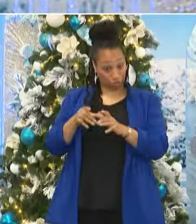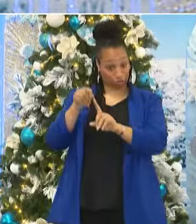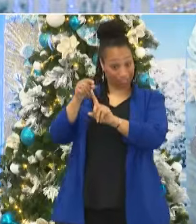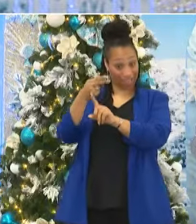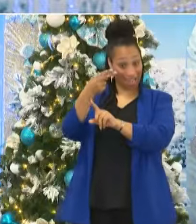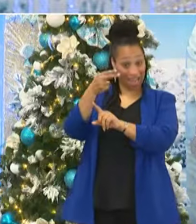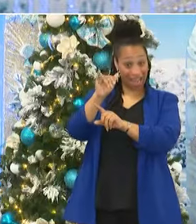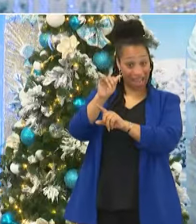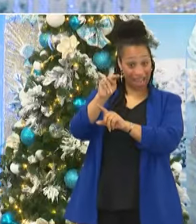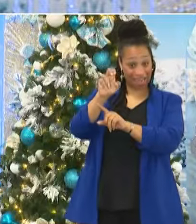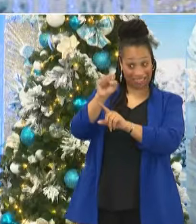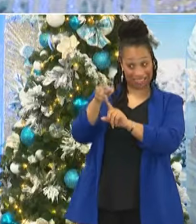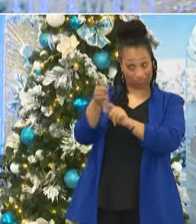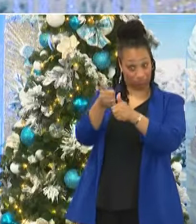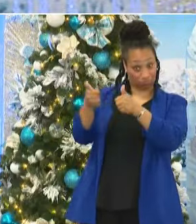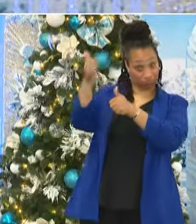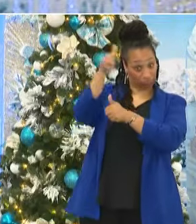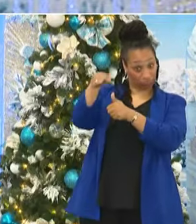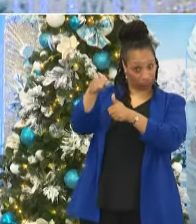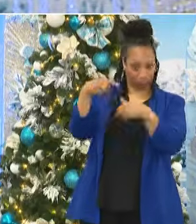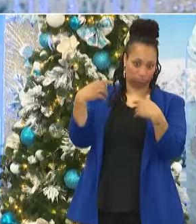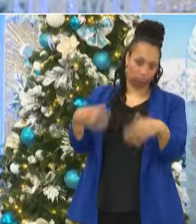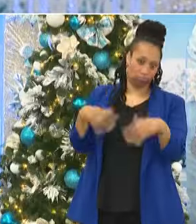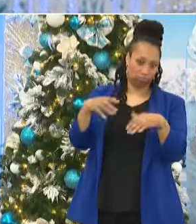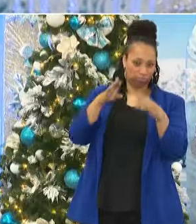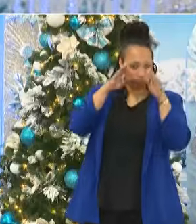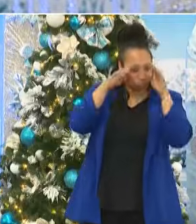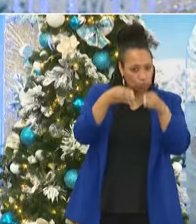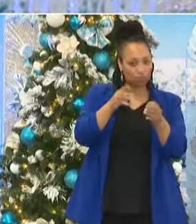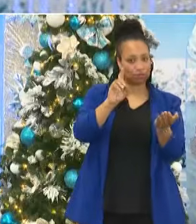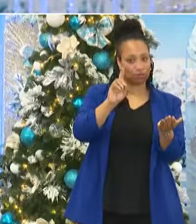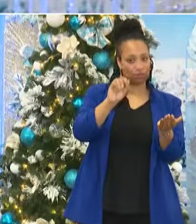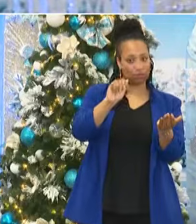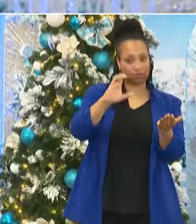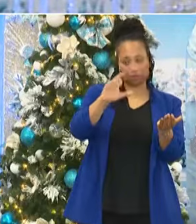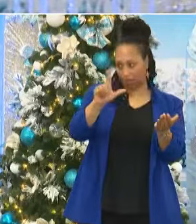of Aging and Community Living, give them a big round of applause.